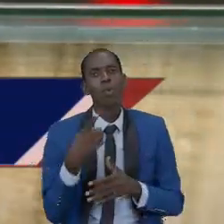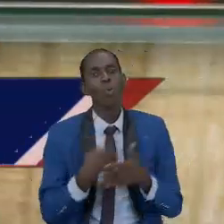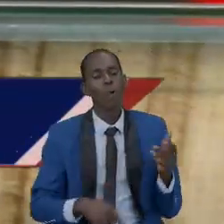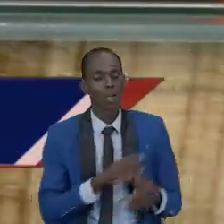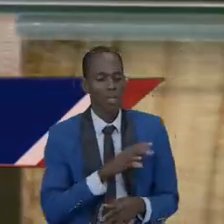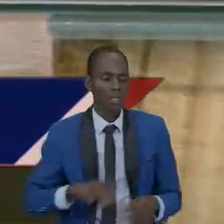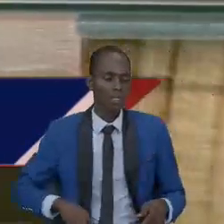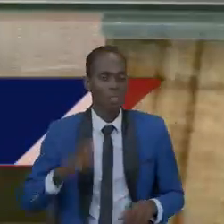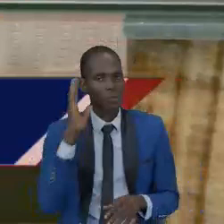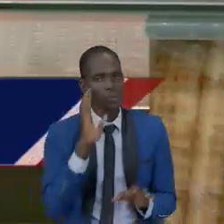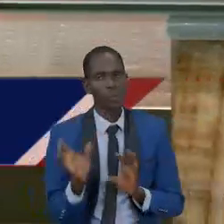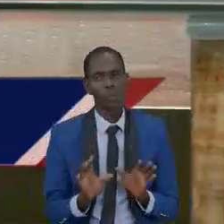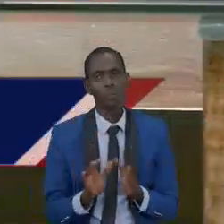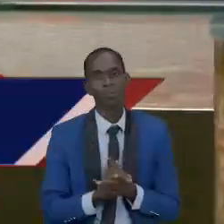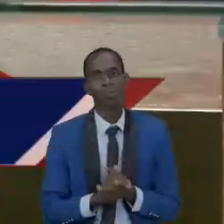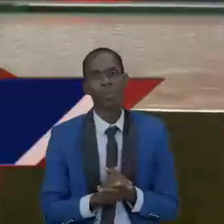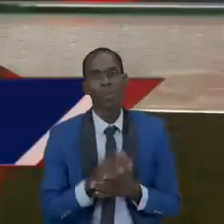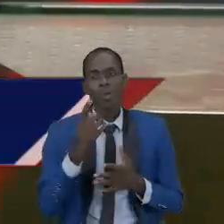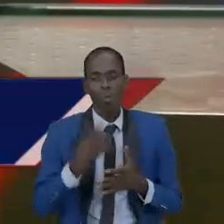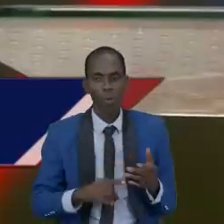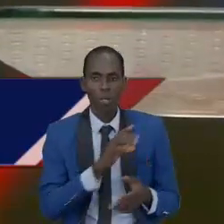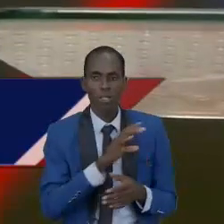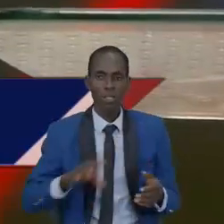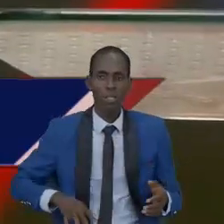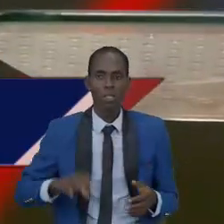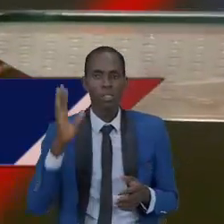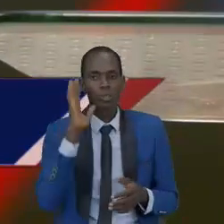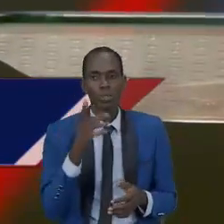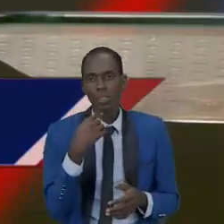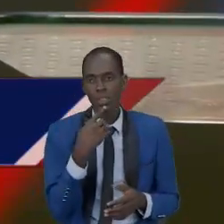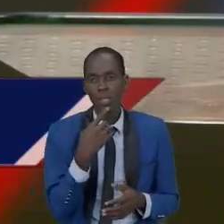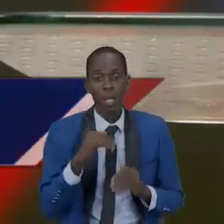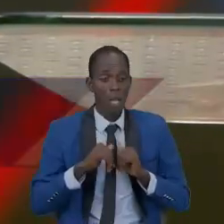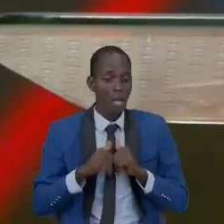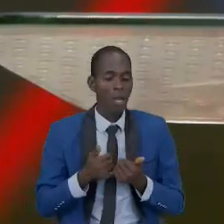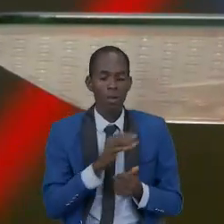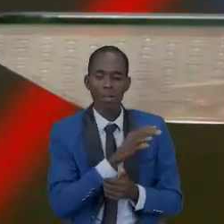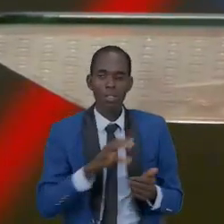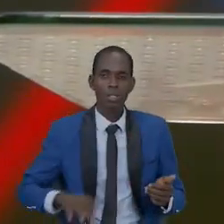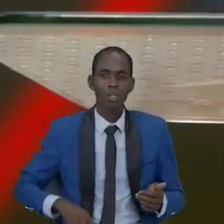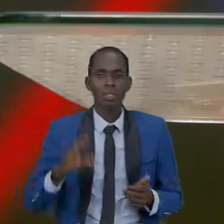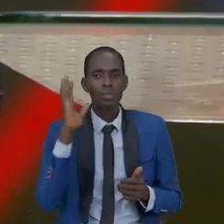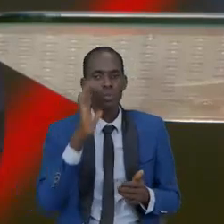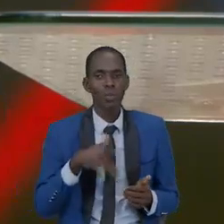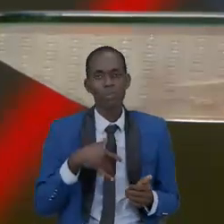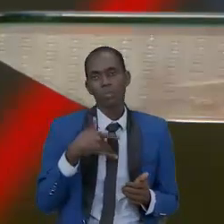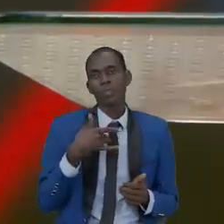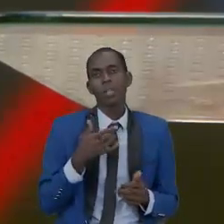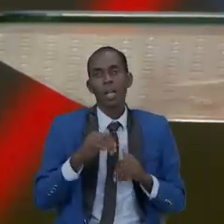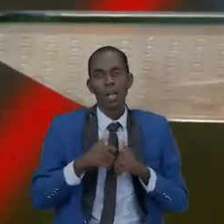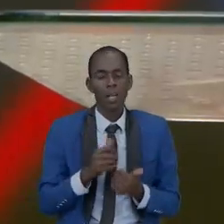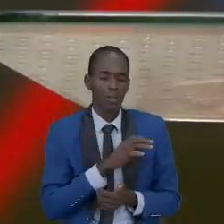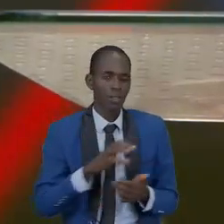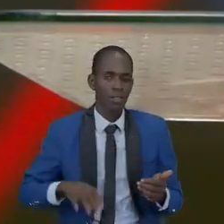do. What Christ will say. How Christ will feel. How Christ will